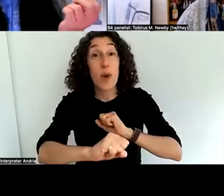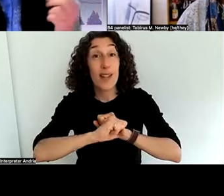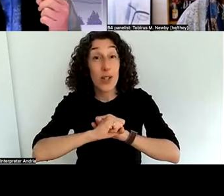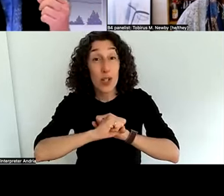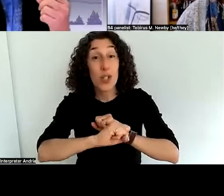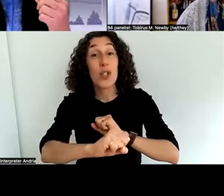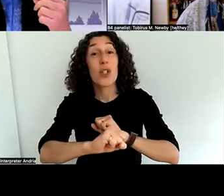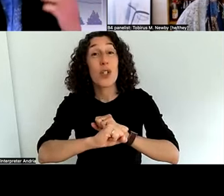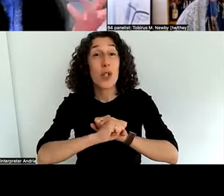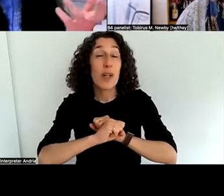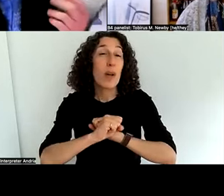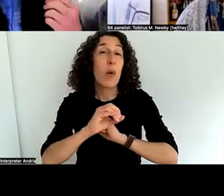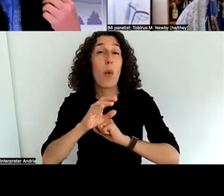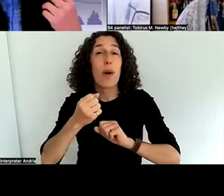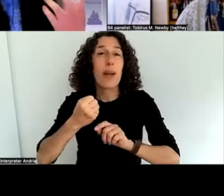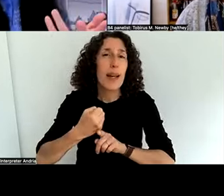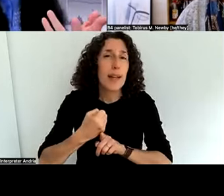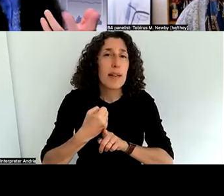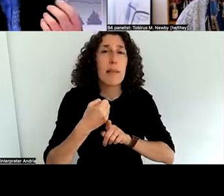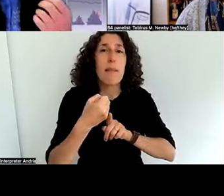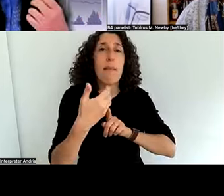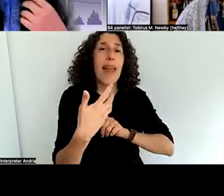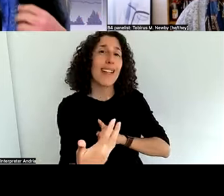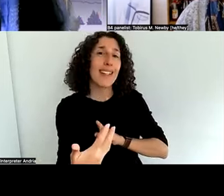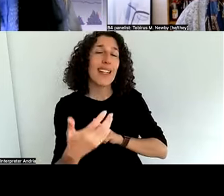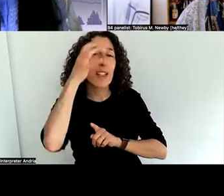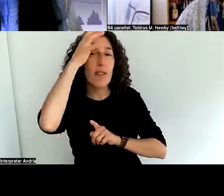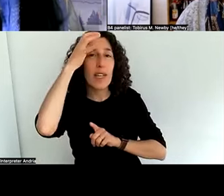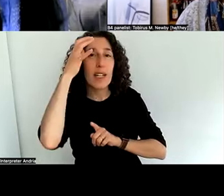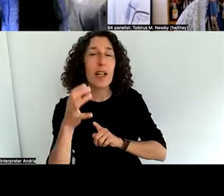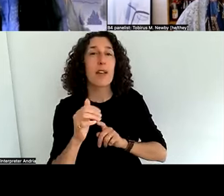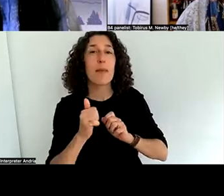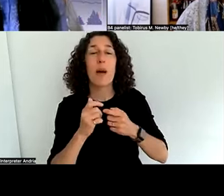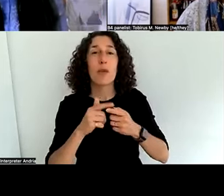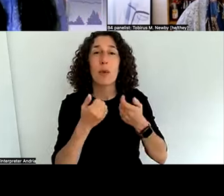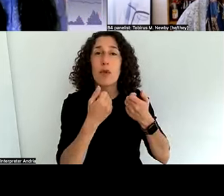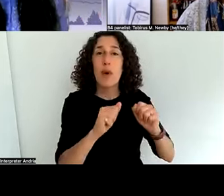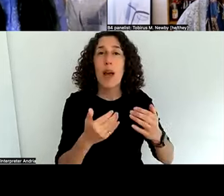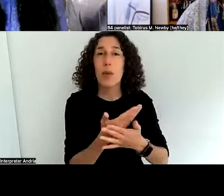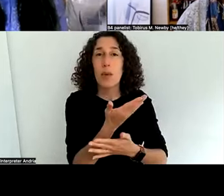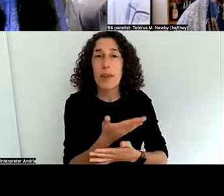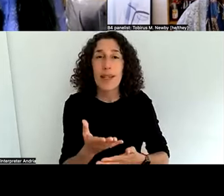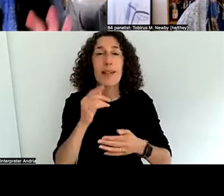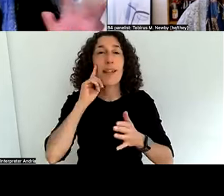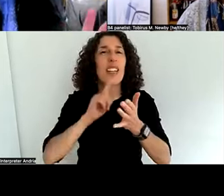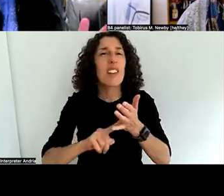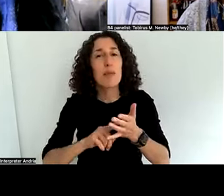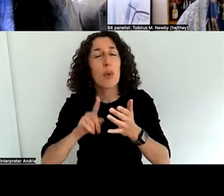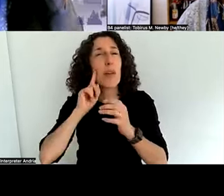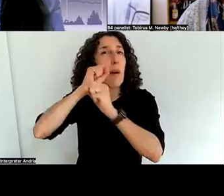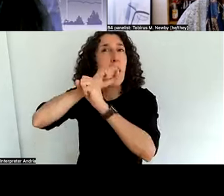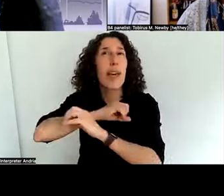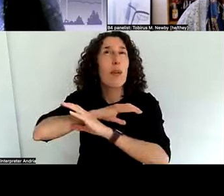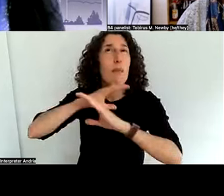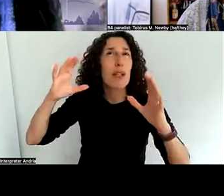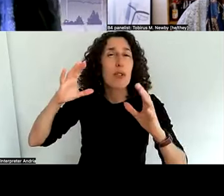experimentation, trying things, exploring. So that's kind of what came up for me was this visual. I wish I